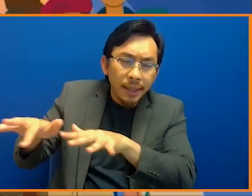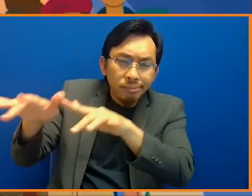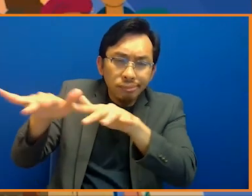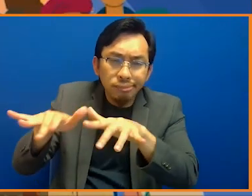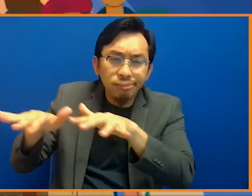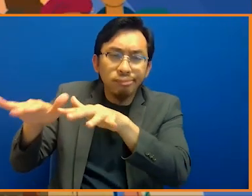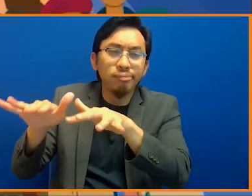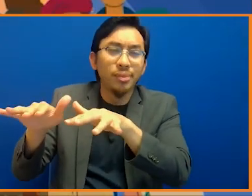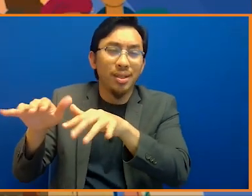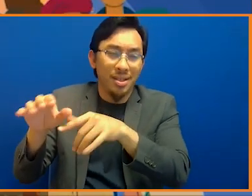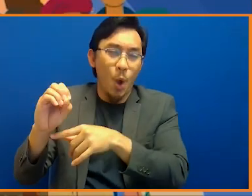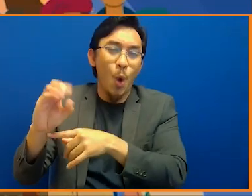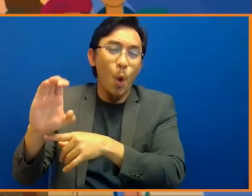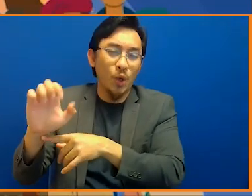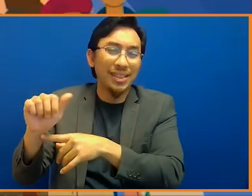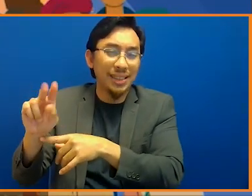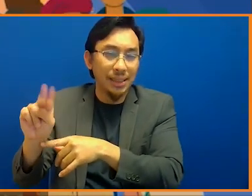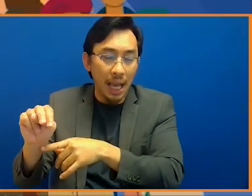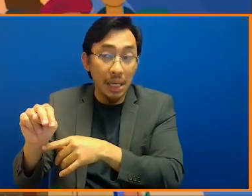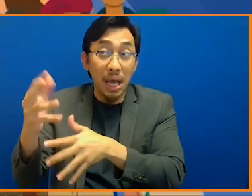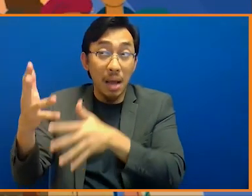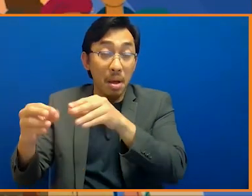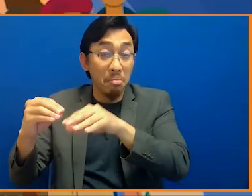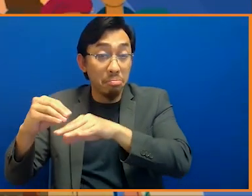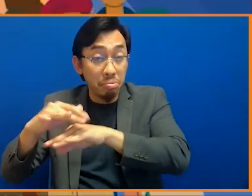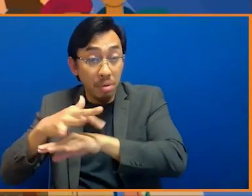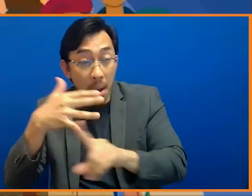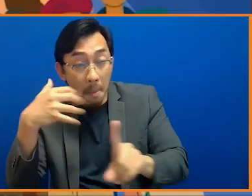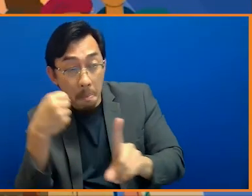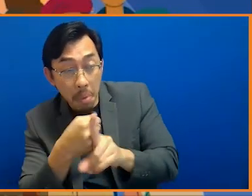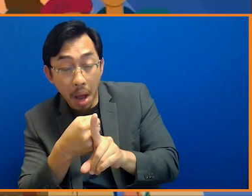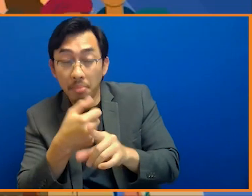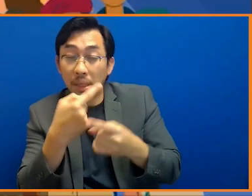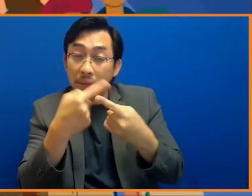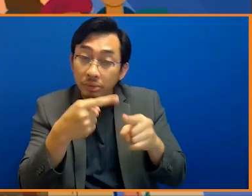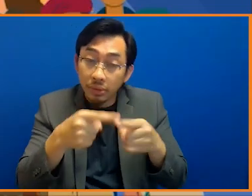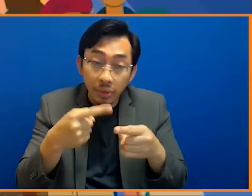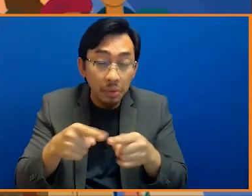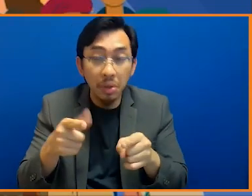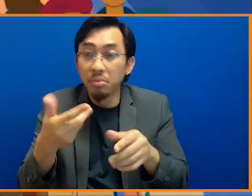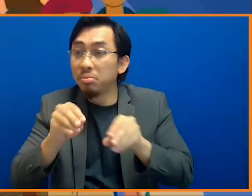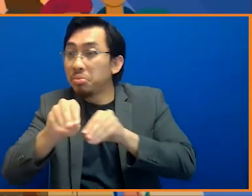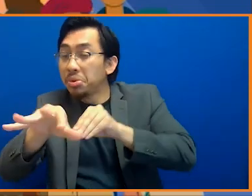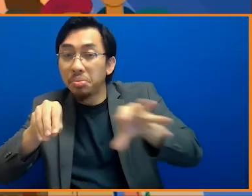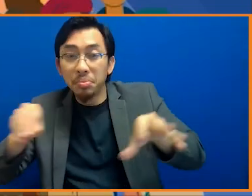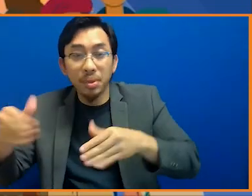also include coastal hazard. In this regard,